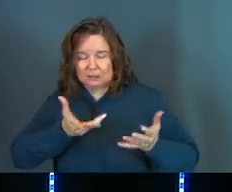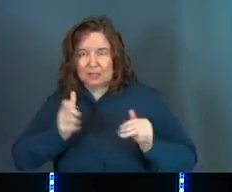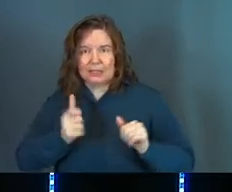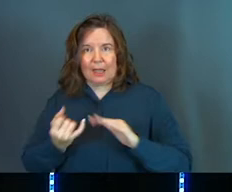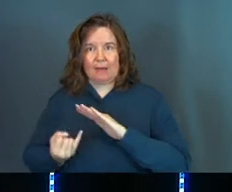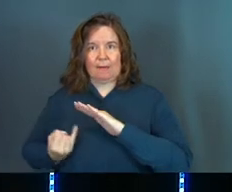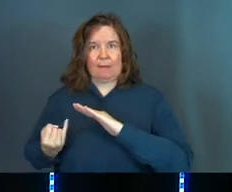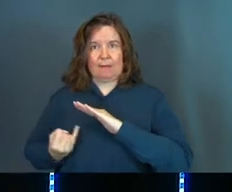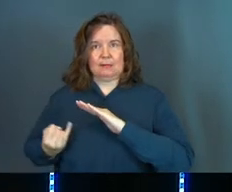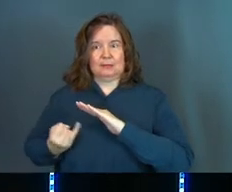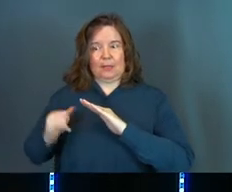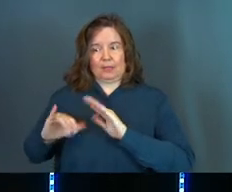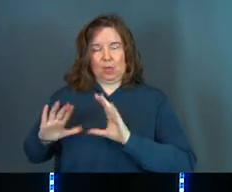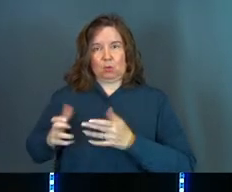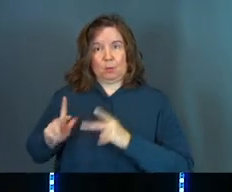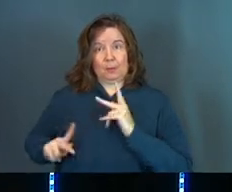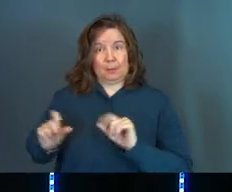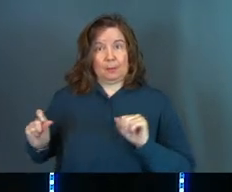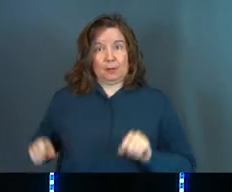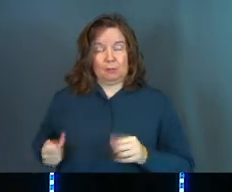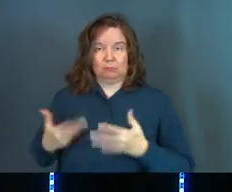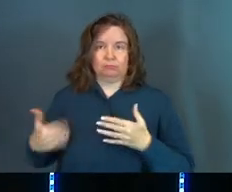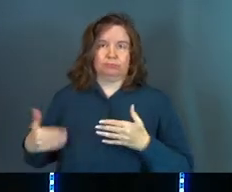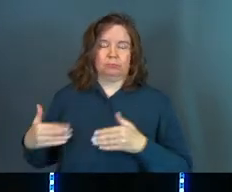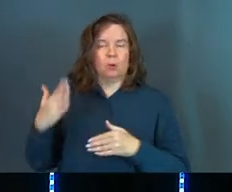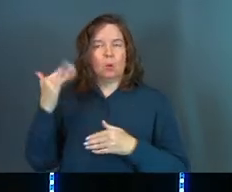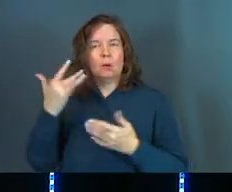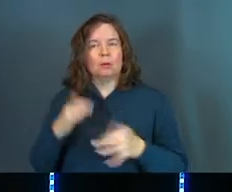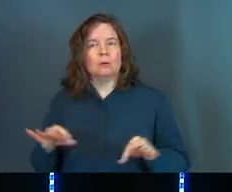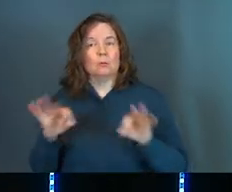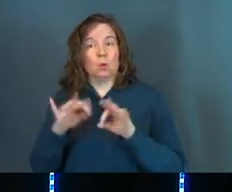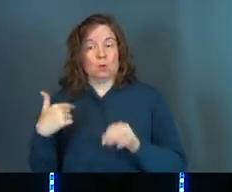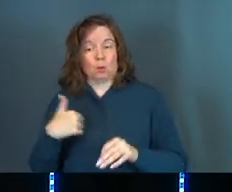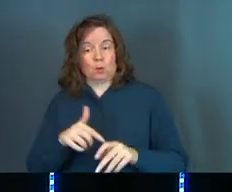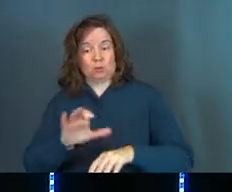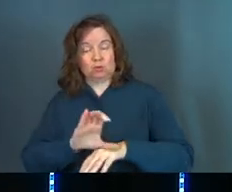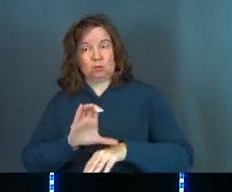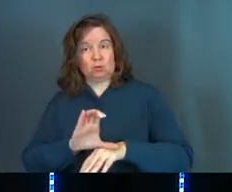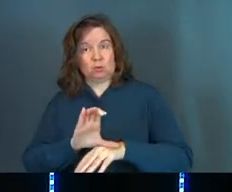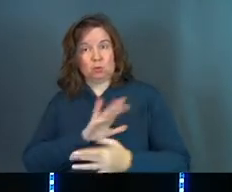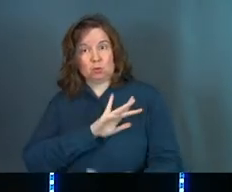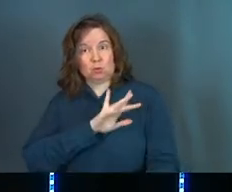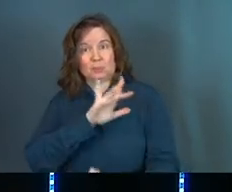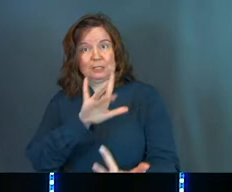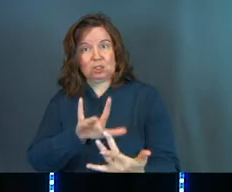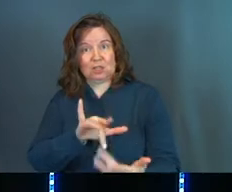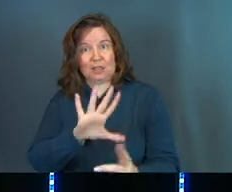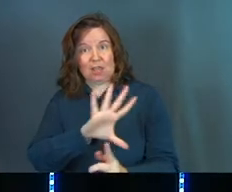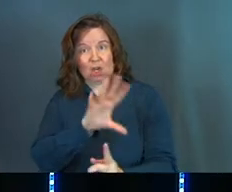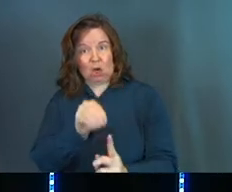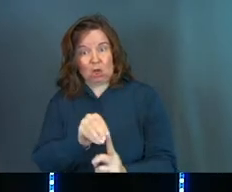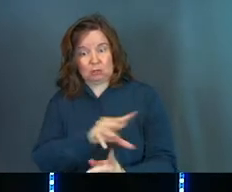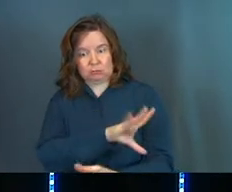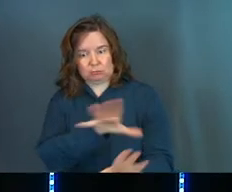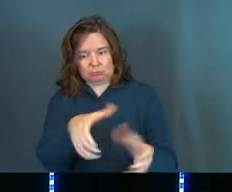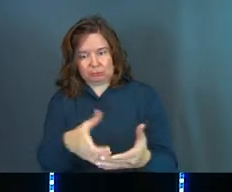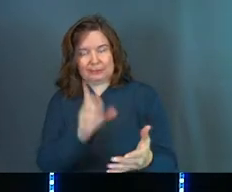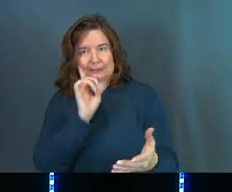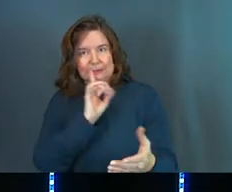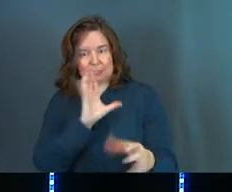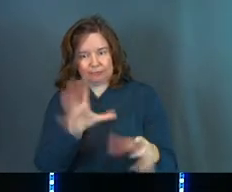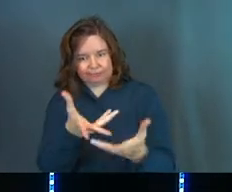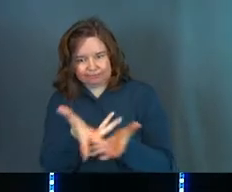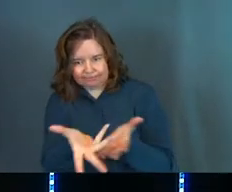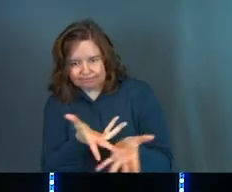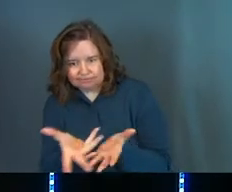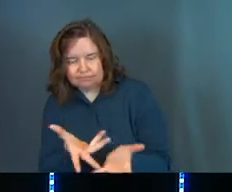can isolate that group of people so much, and why it's important that we as a church reach into that culture and reach into those